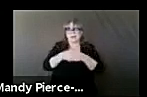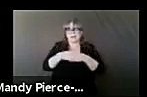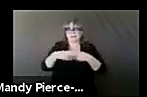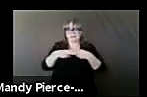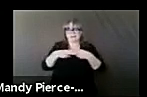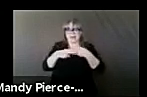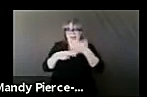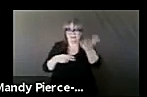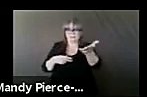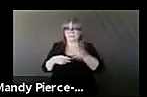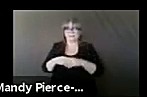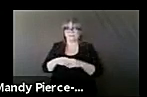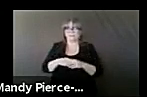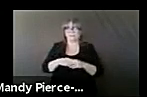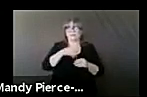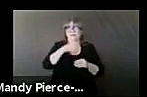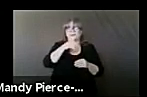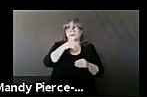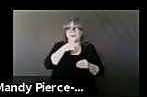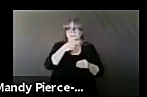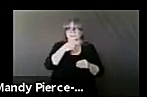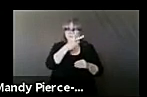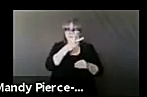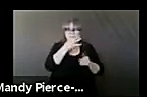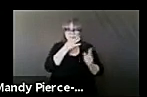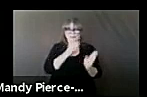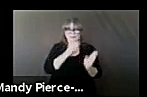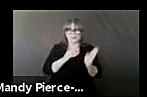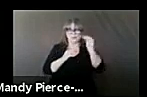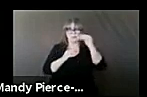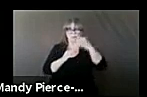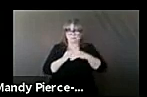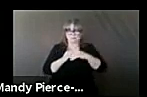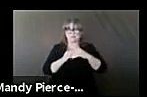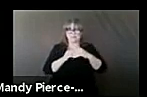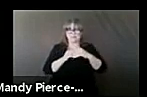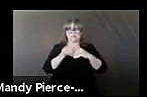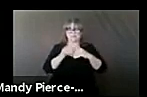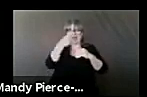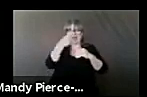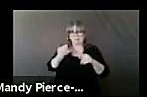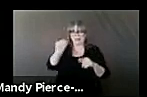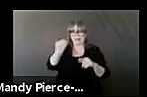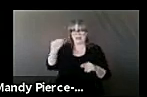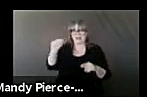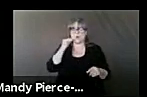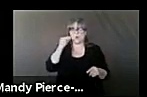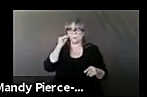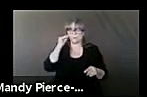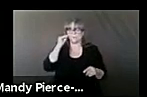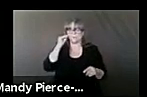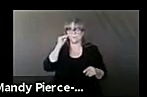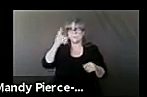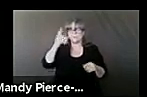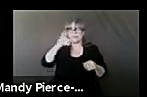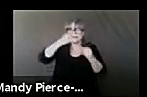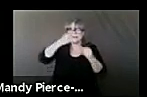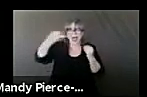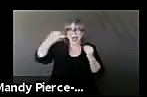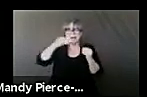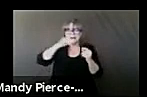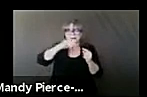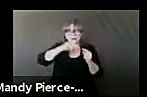Each line here and color represents different levels of social distancing. The lines diverge on March 26th when the stay-at-home order